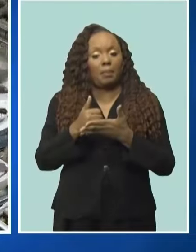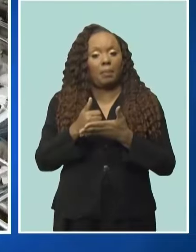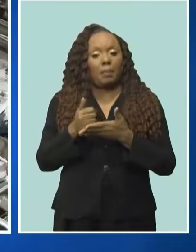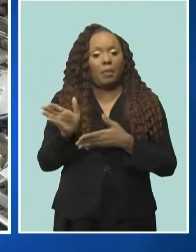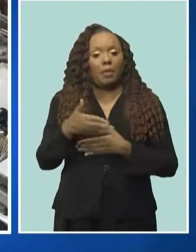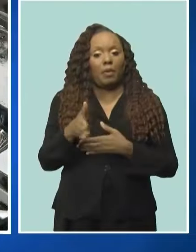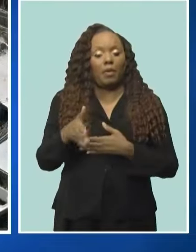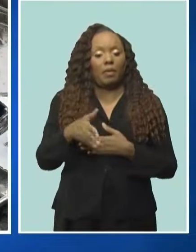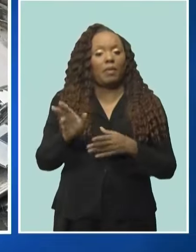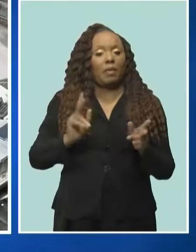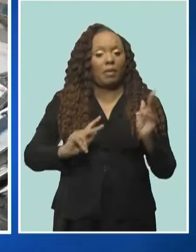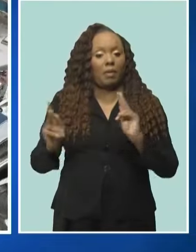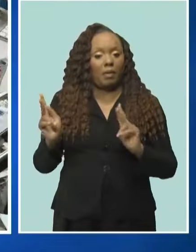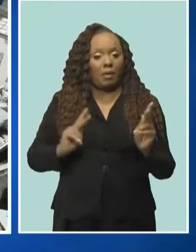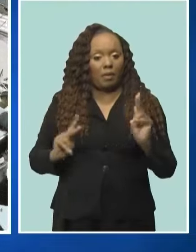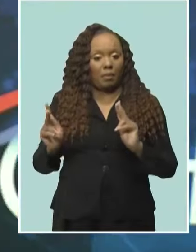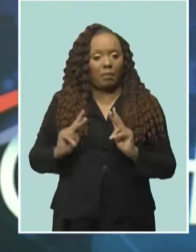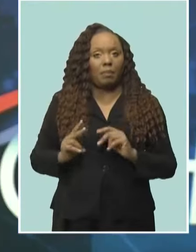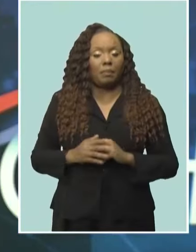service announcements.